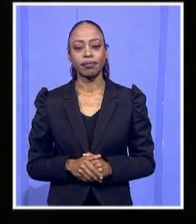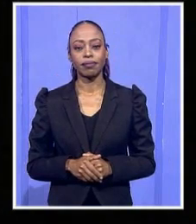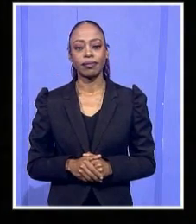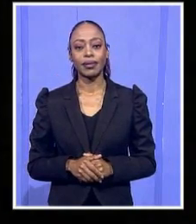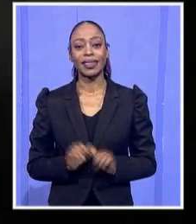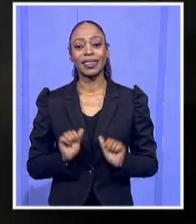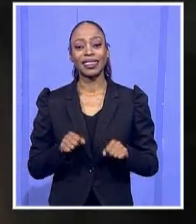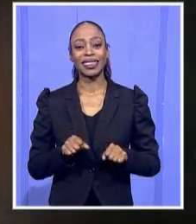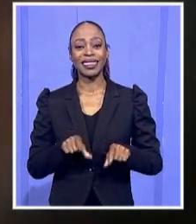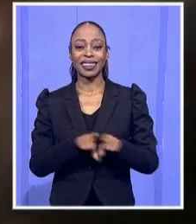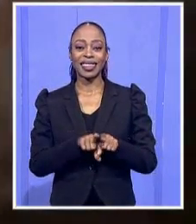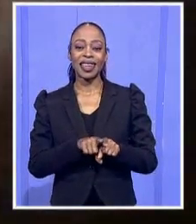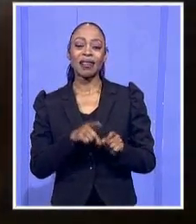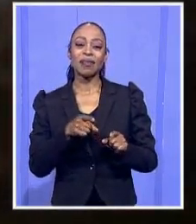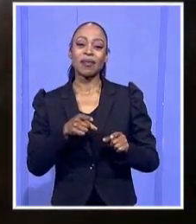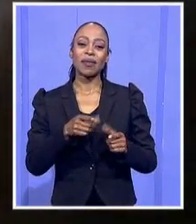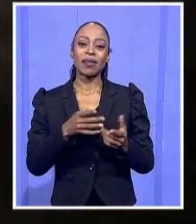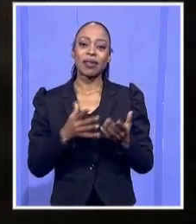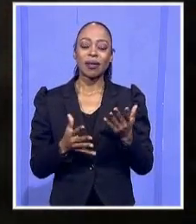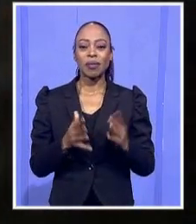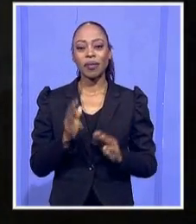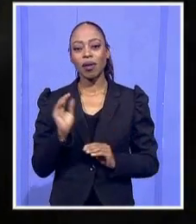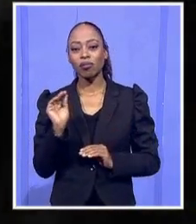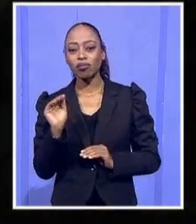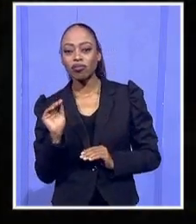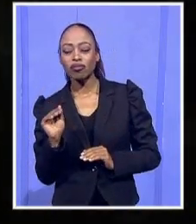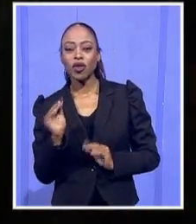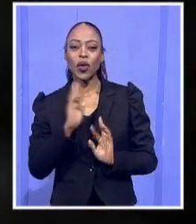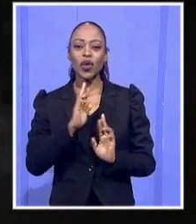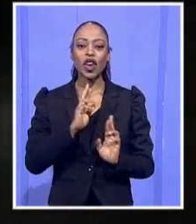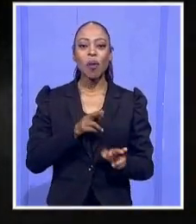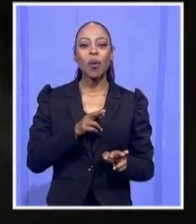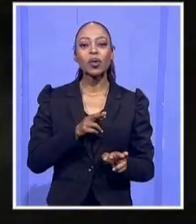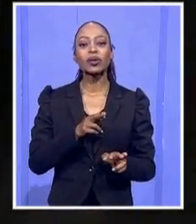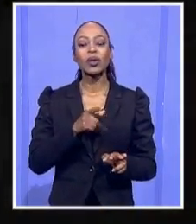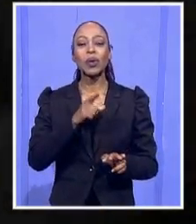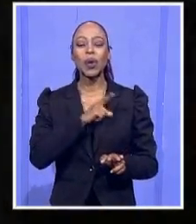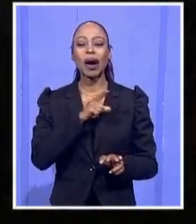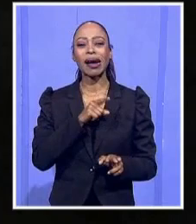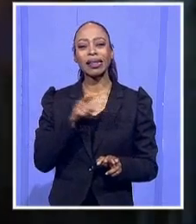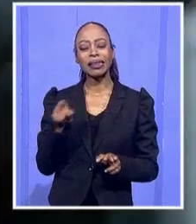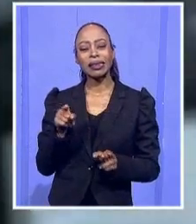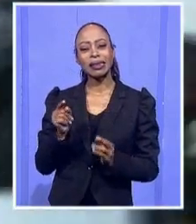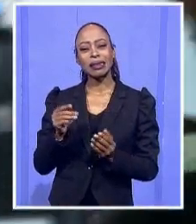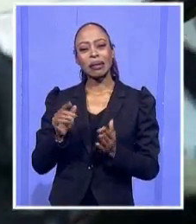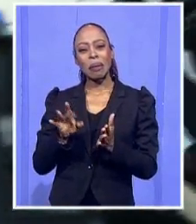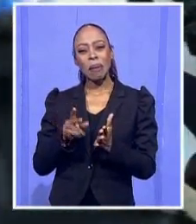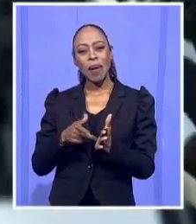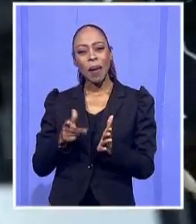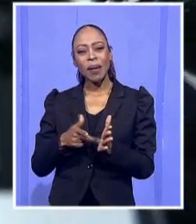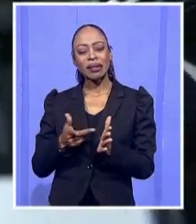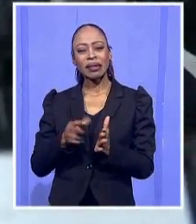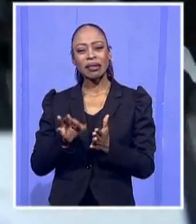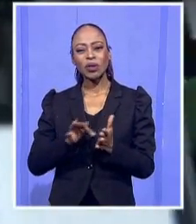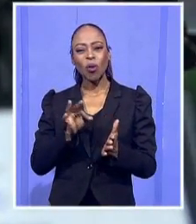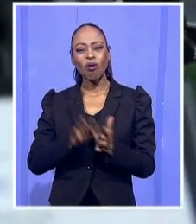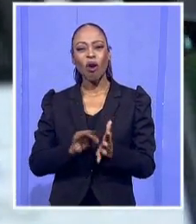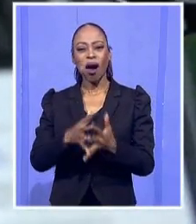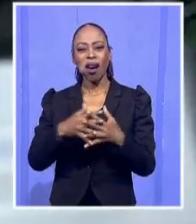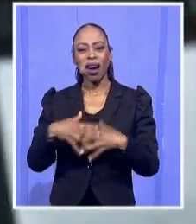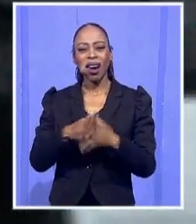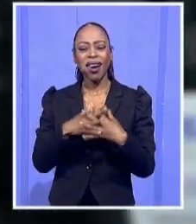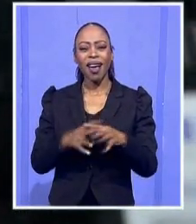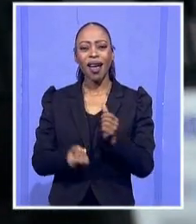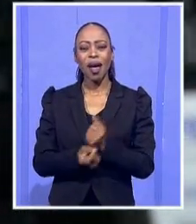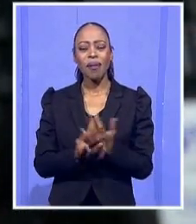to touch up on the reports of having been mixed up ballot papers in some areas for some of those